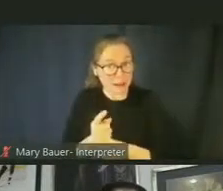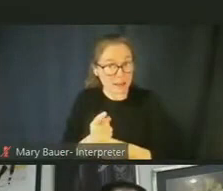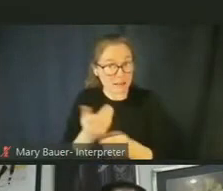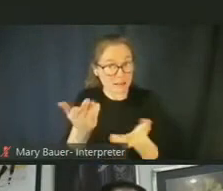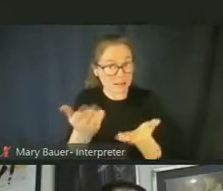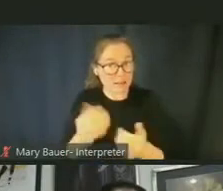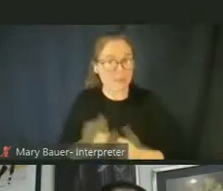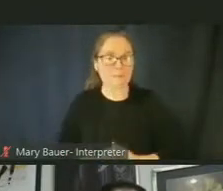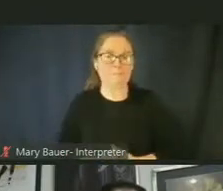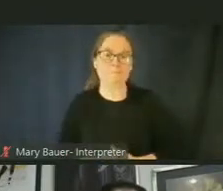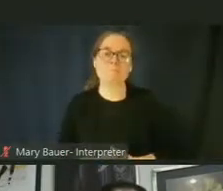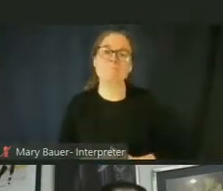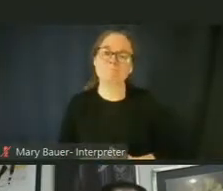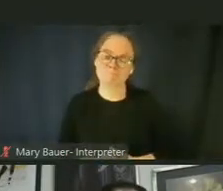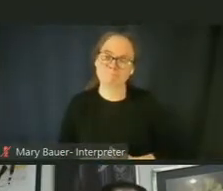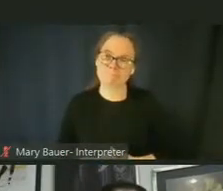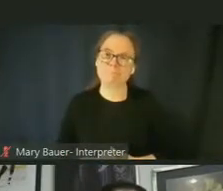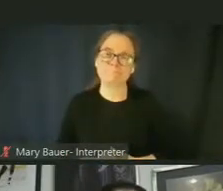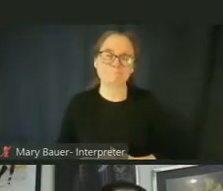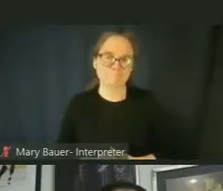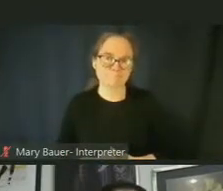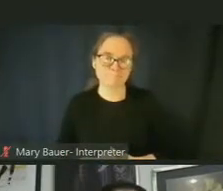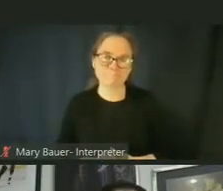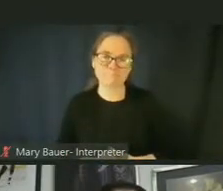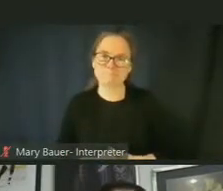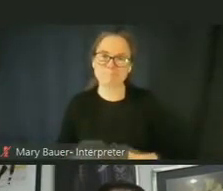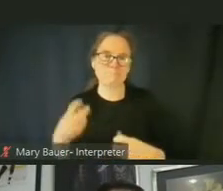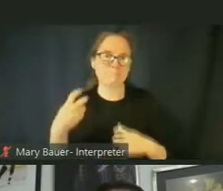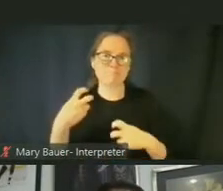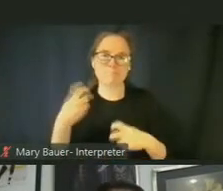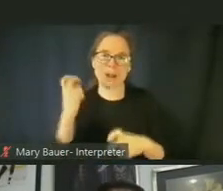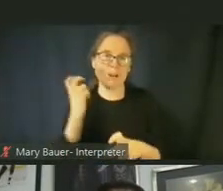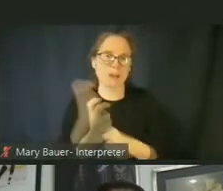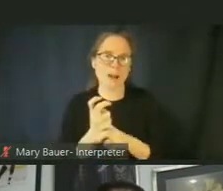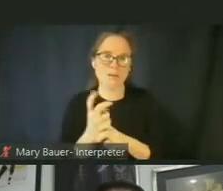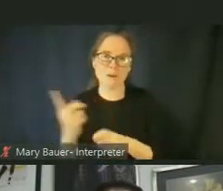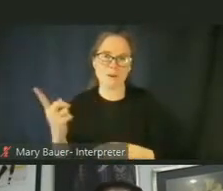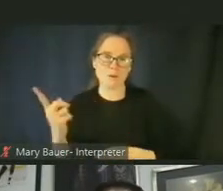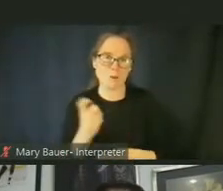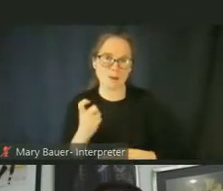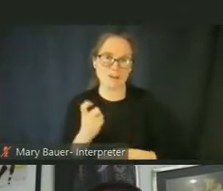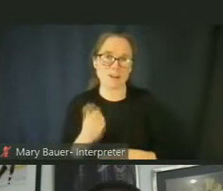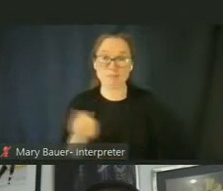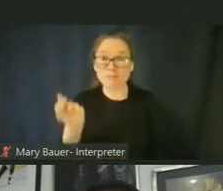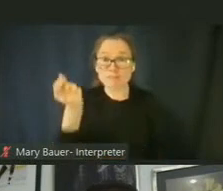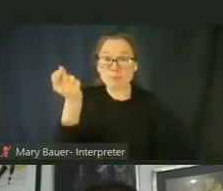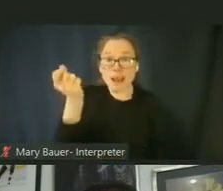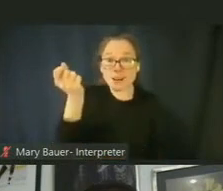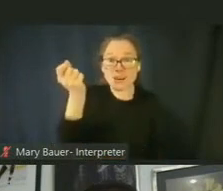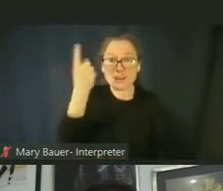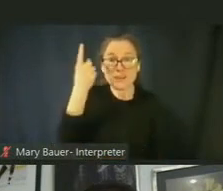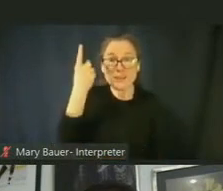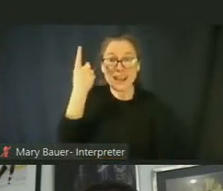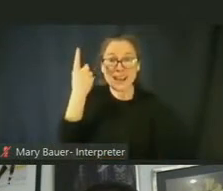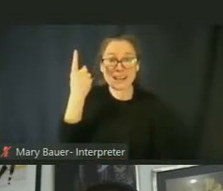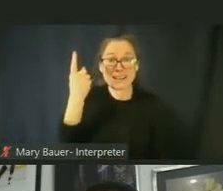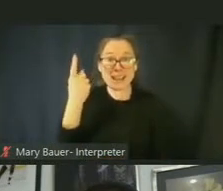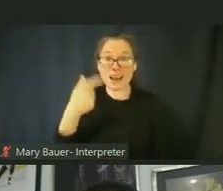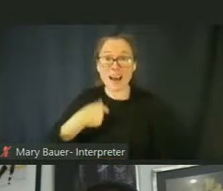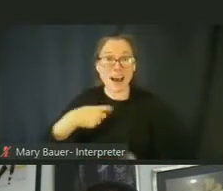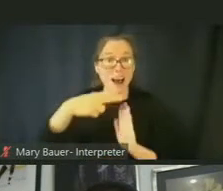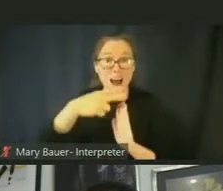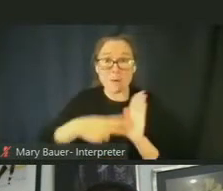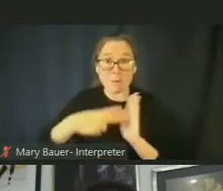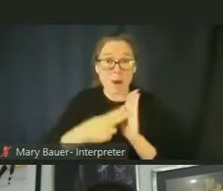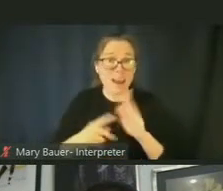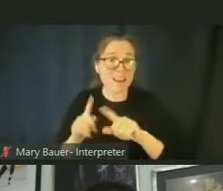You know, that's a tough question, and thank you for asking. My response to that is I get it. I read Tuskegee. I